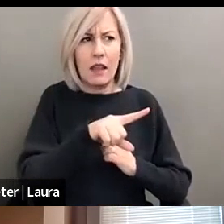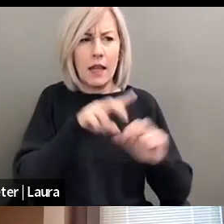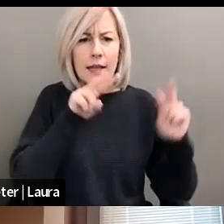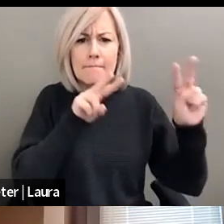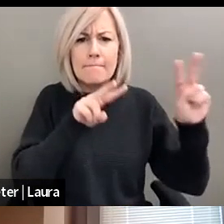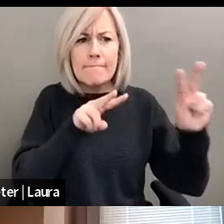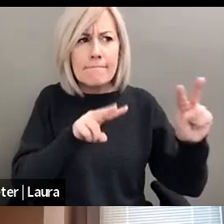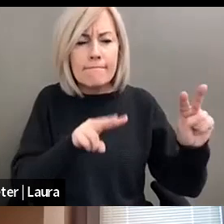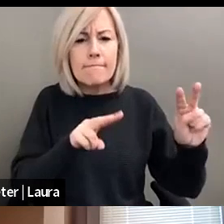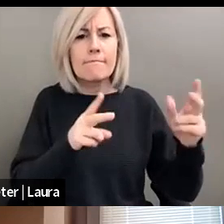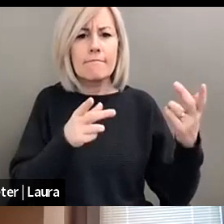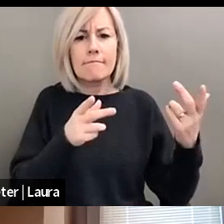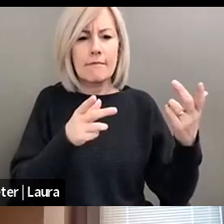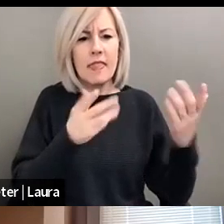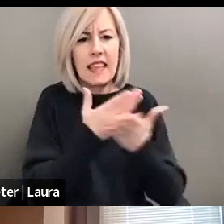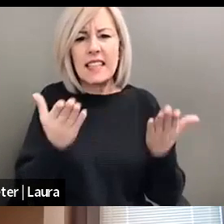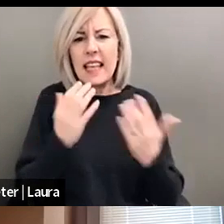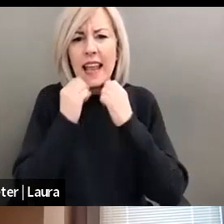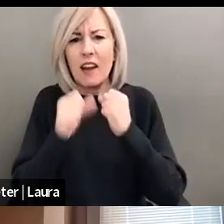of things that they might care about?